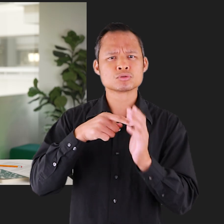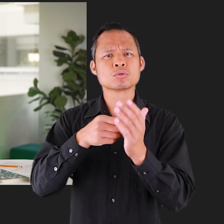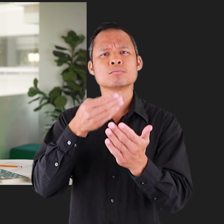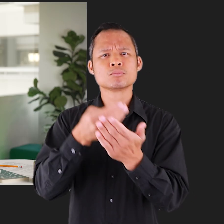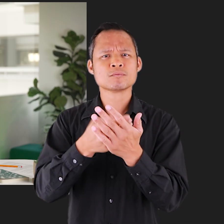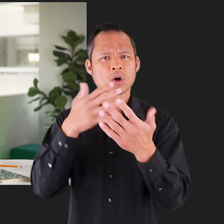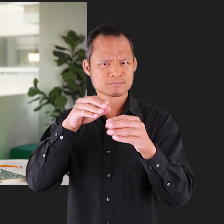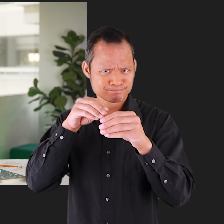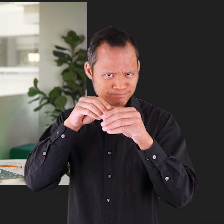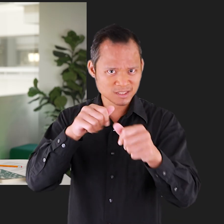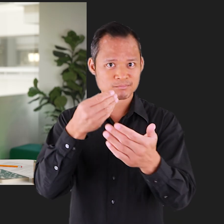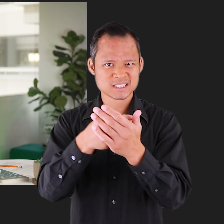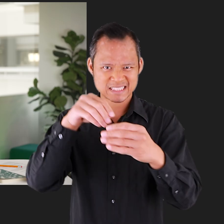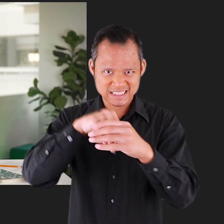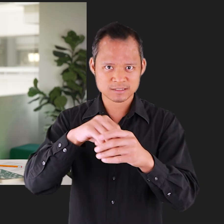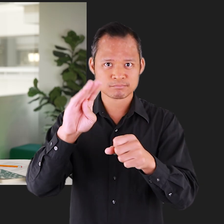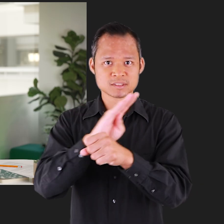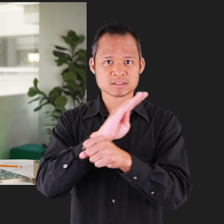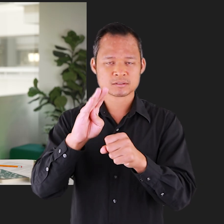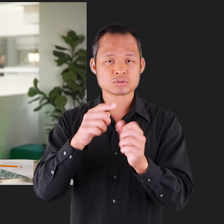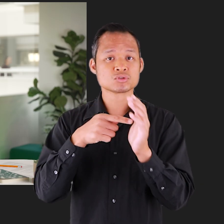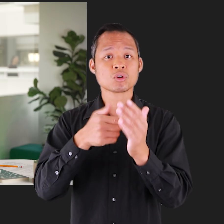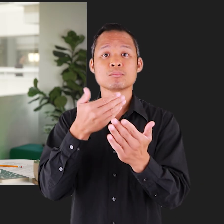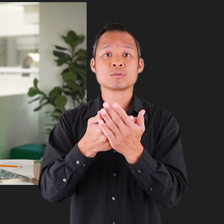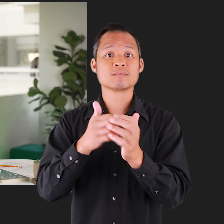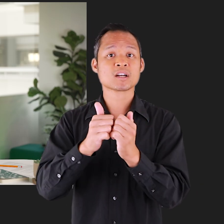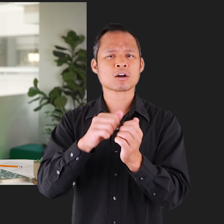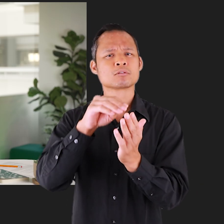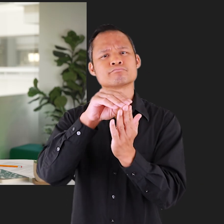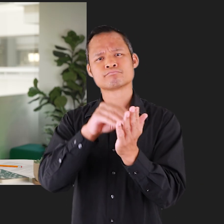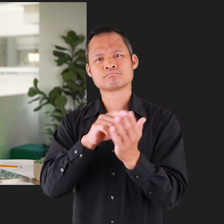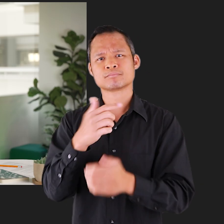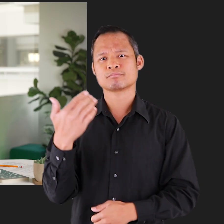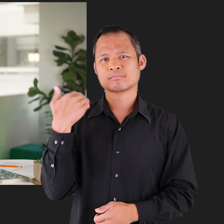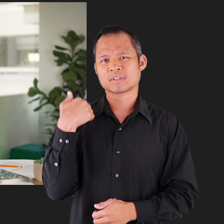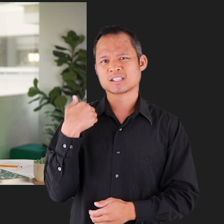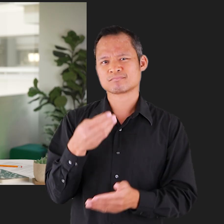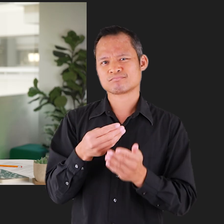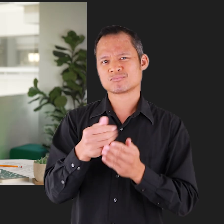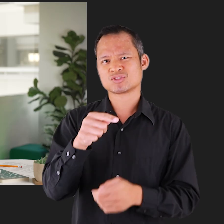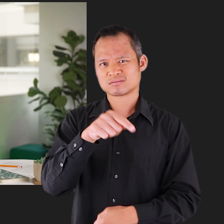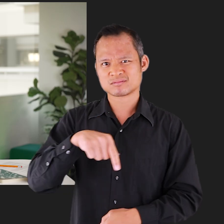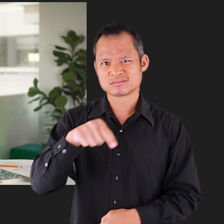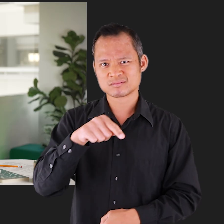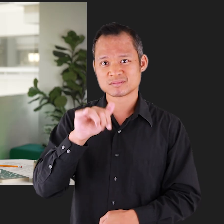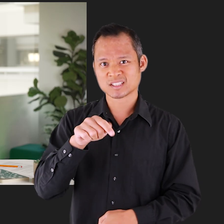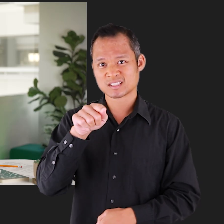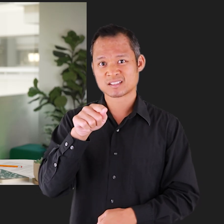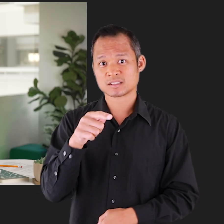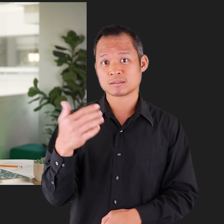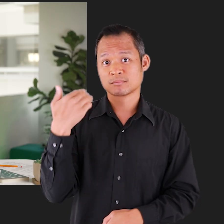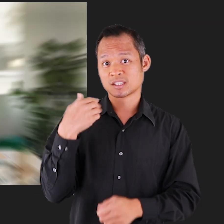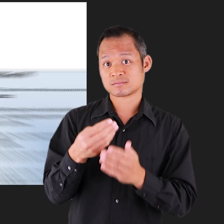is to show that you have already spent that money towards your business. To show this, fill in the past purchases sections of the cash flow.